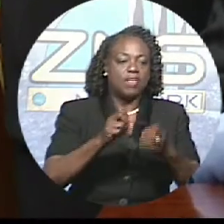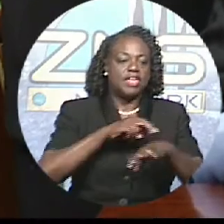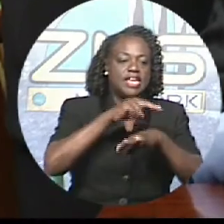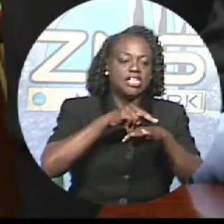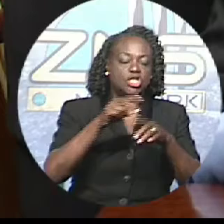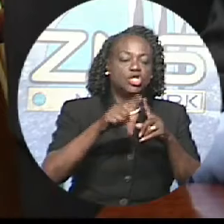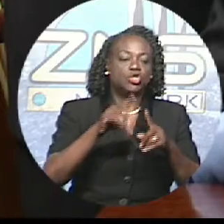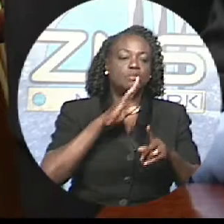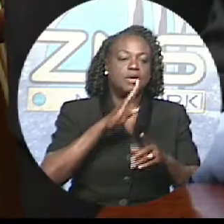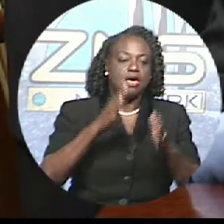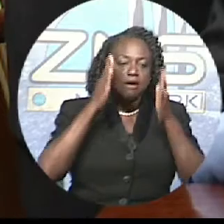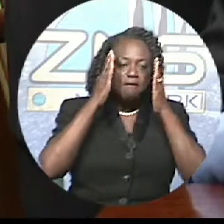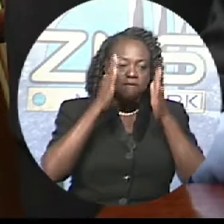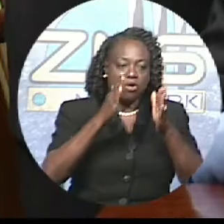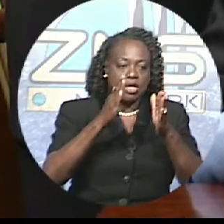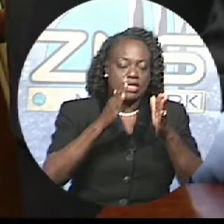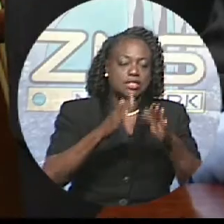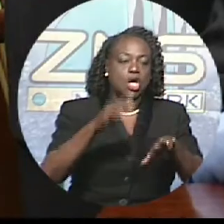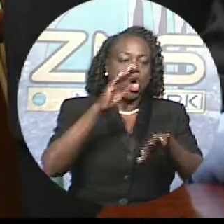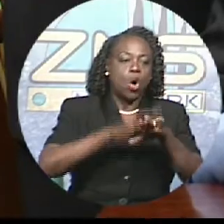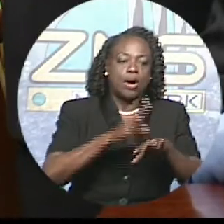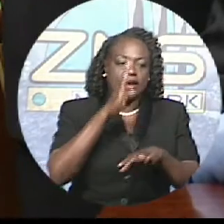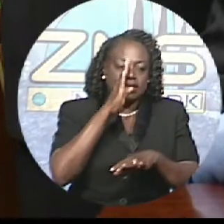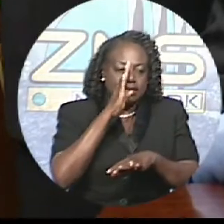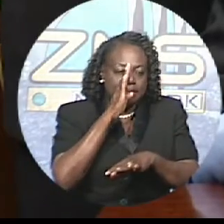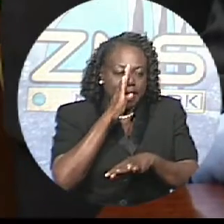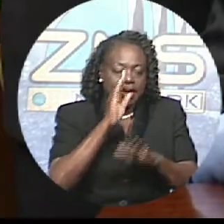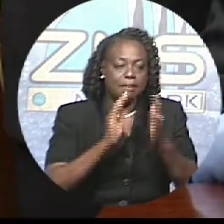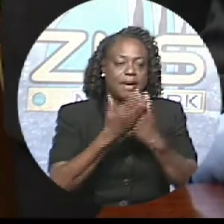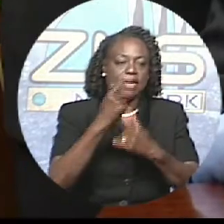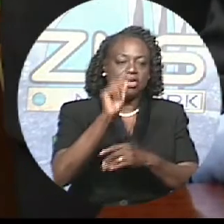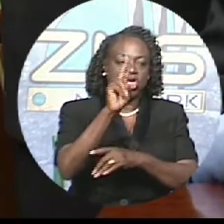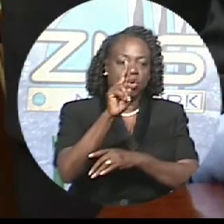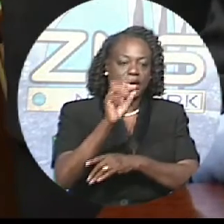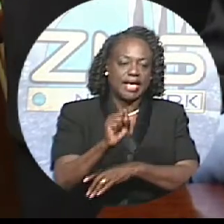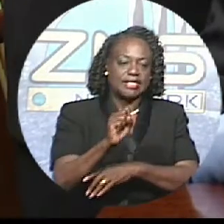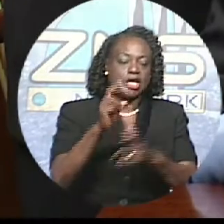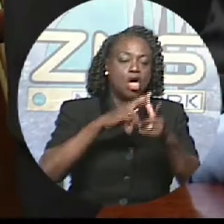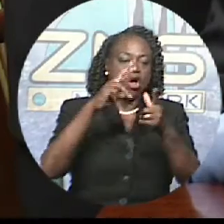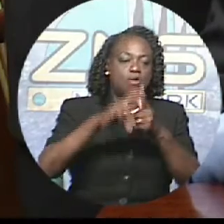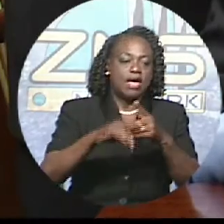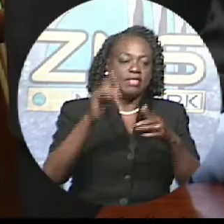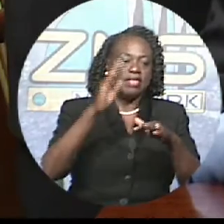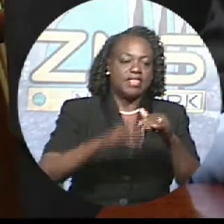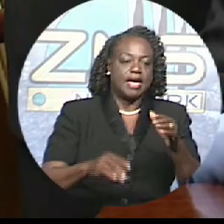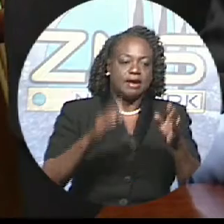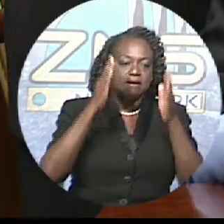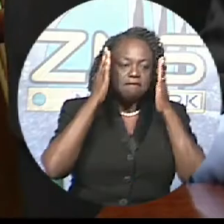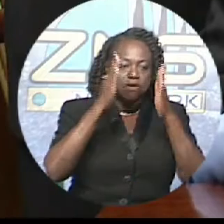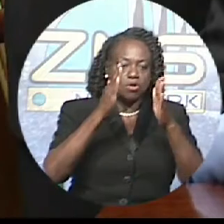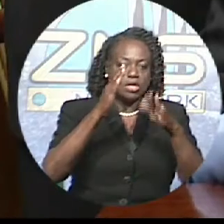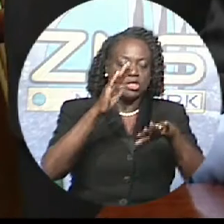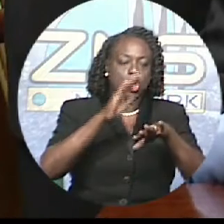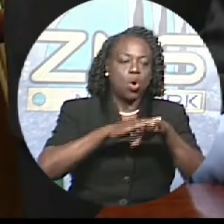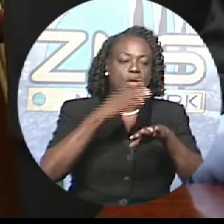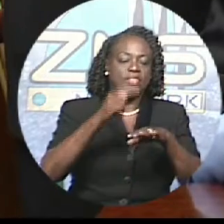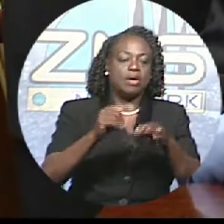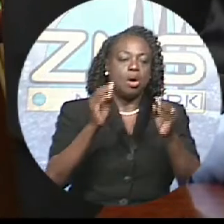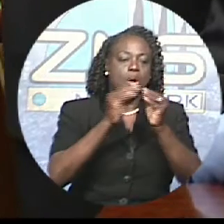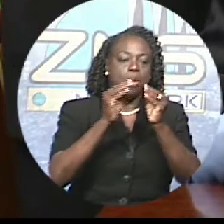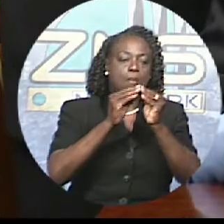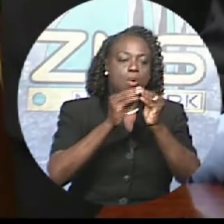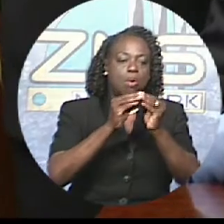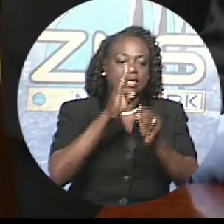alleged reprehensible act of spying by the United States, rather than focus on the even more